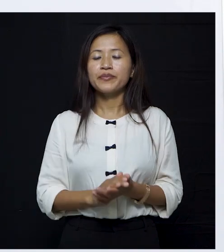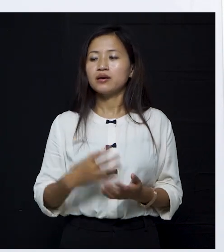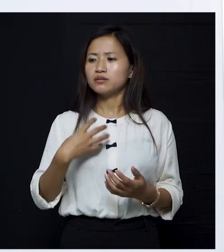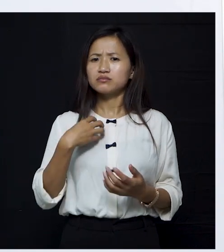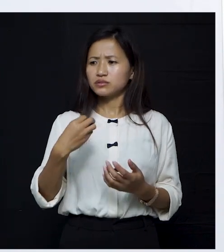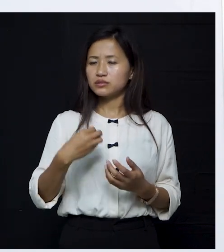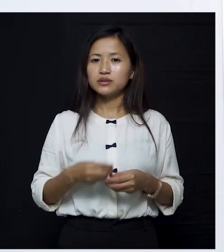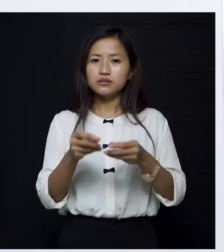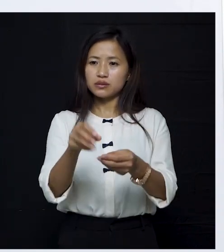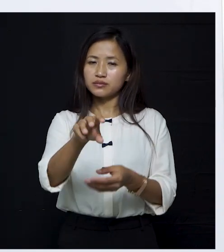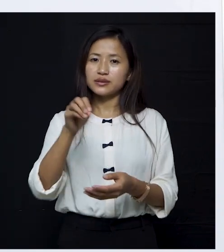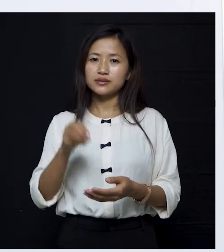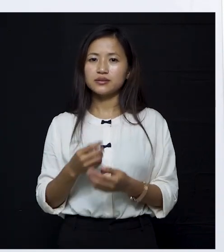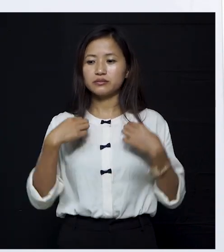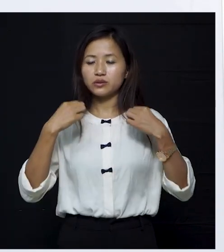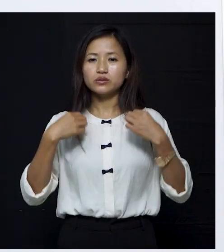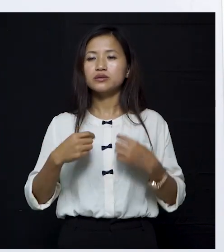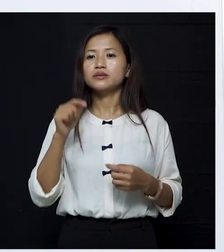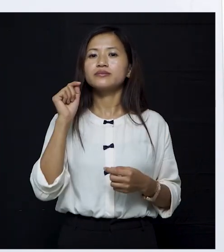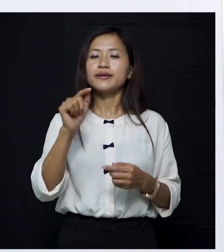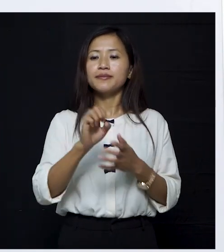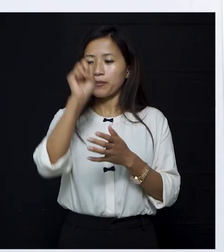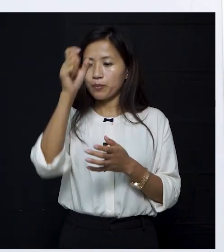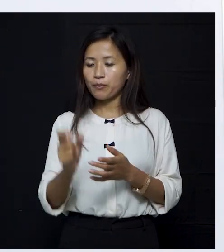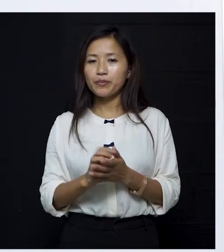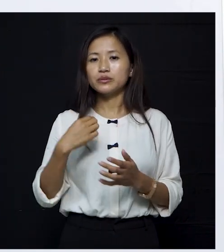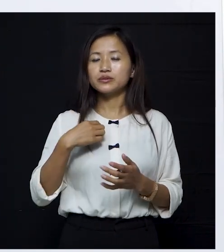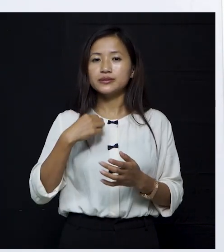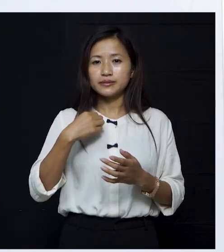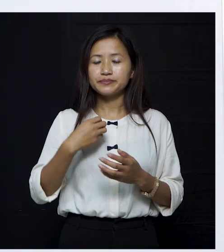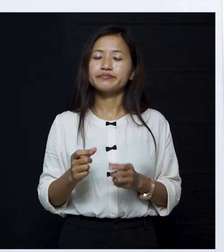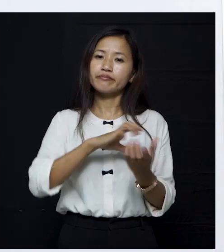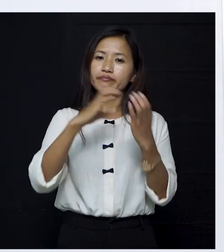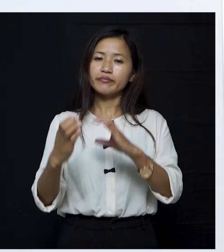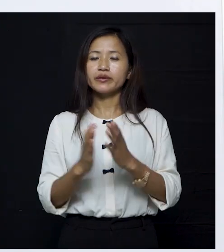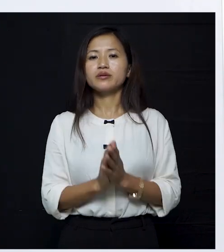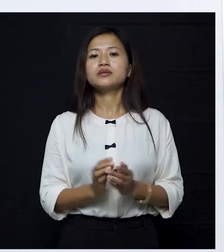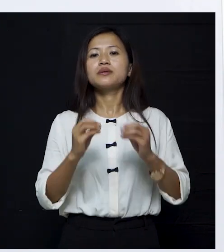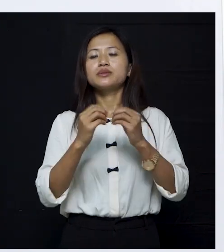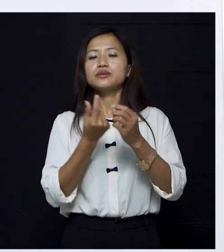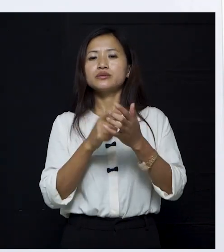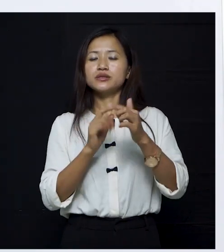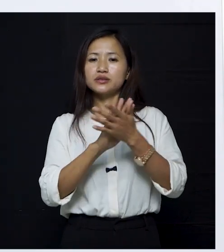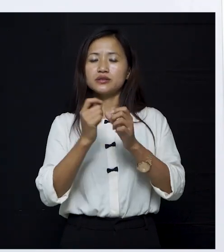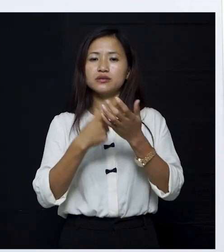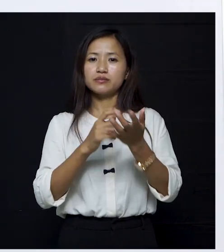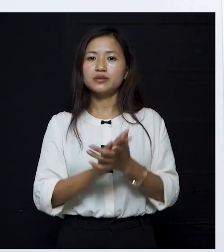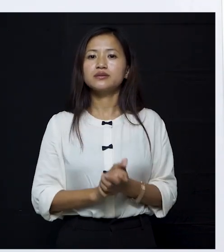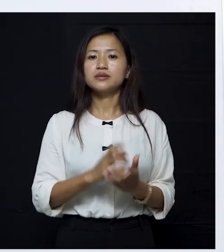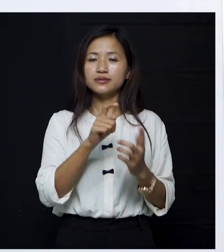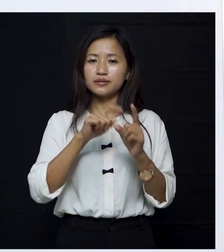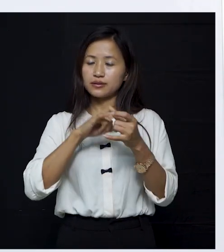mine and I will take his clothes. So that exchanging is called as barter system, okay? So this is